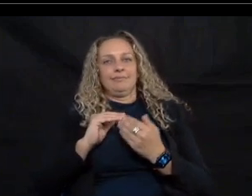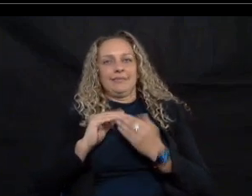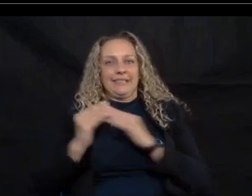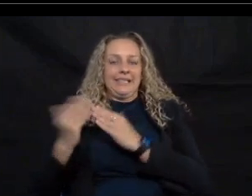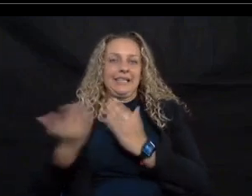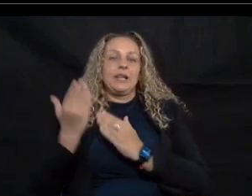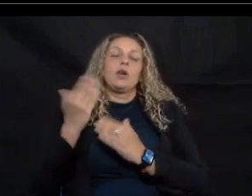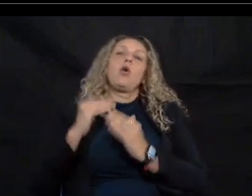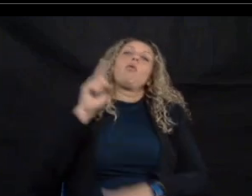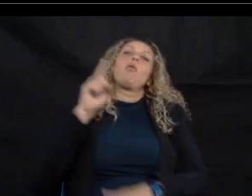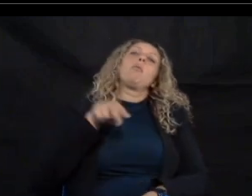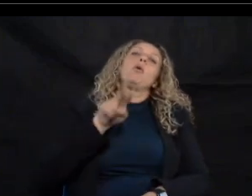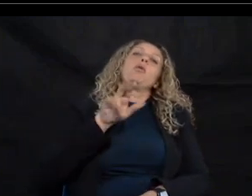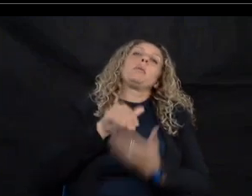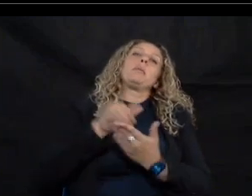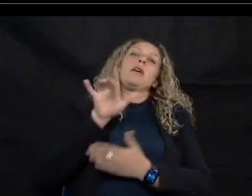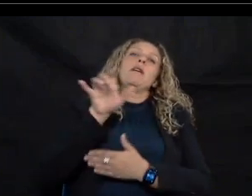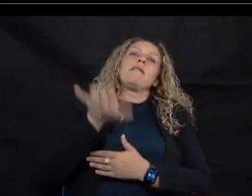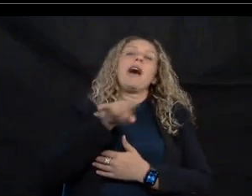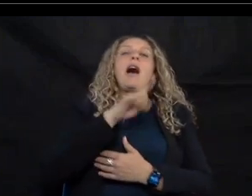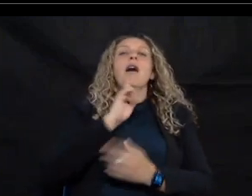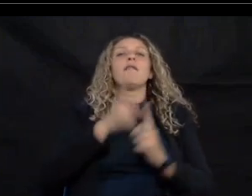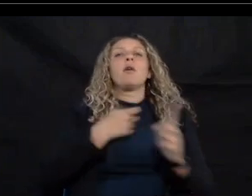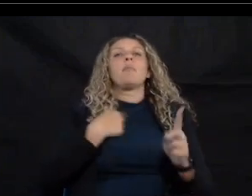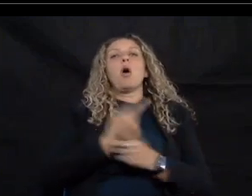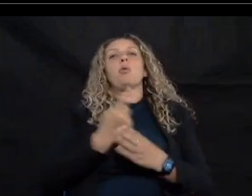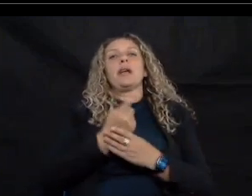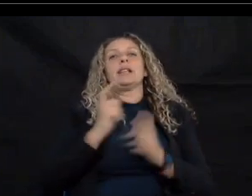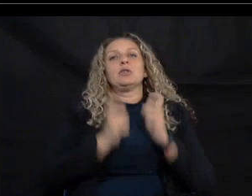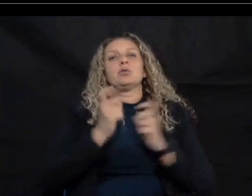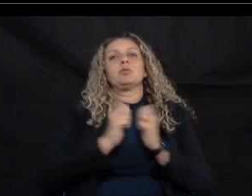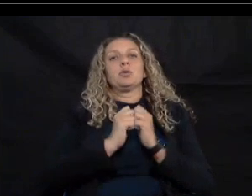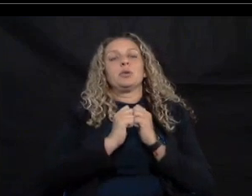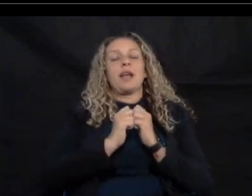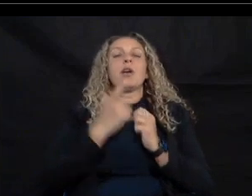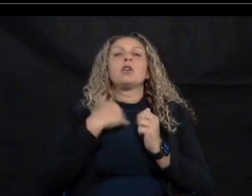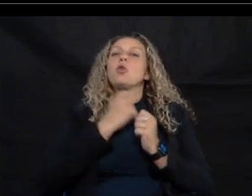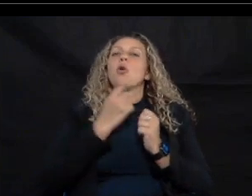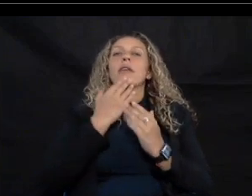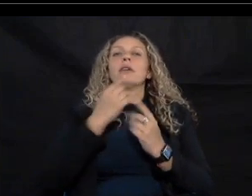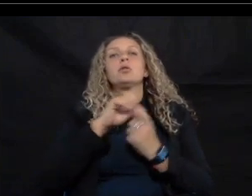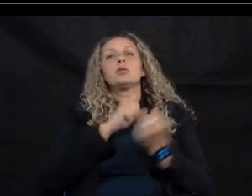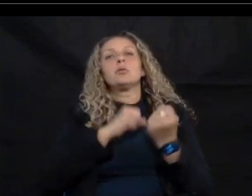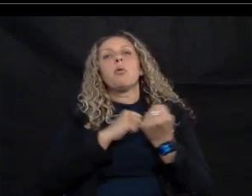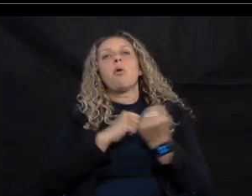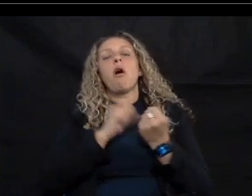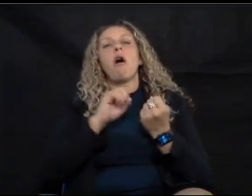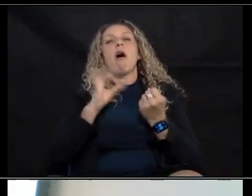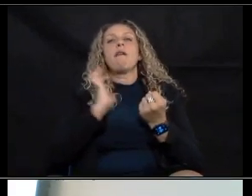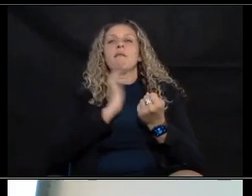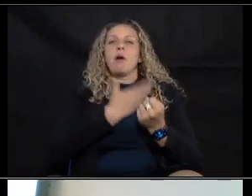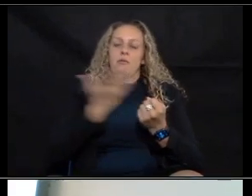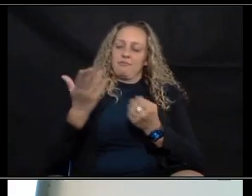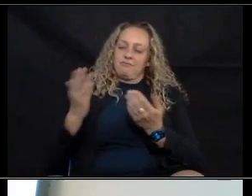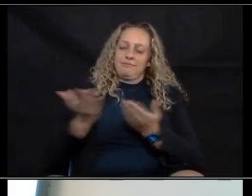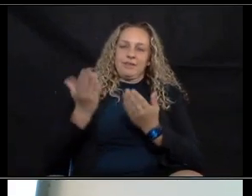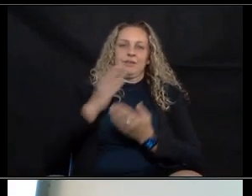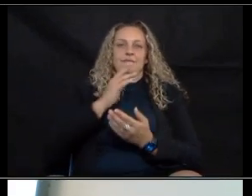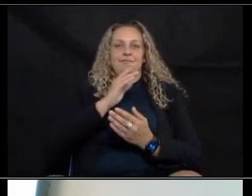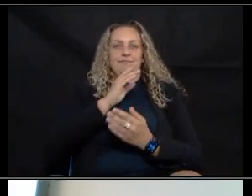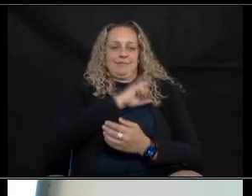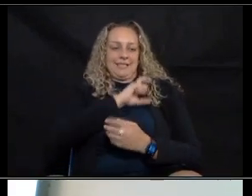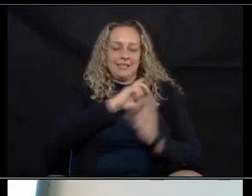1.3 million of that was from our weekly distributions together. So thanks to the support of the Boynton Beach Police